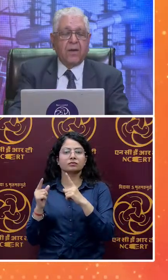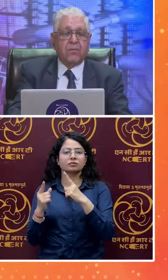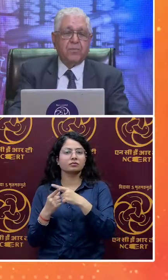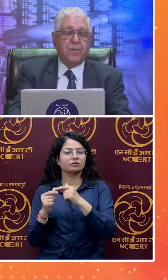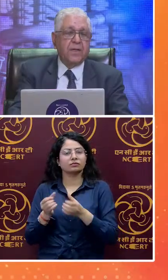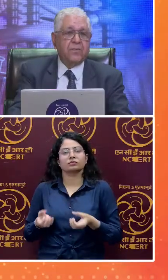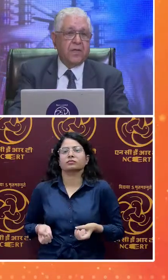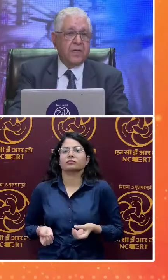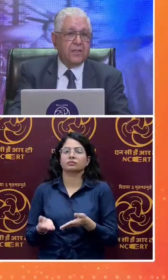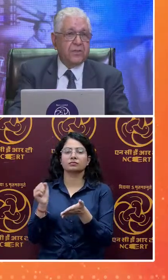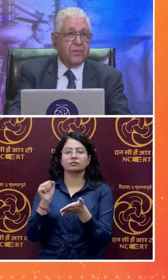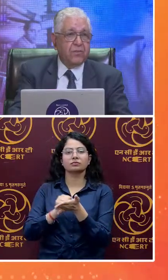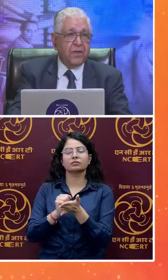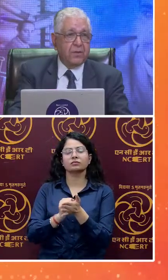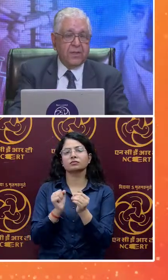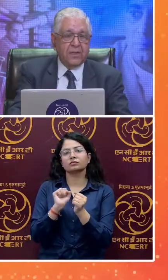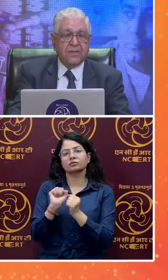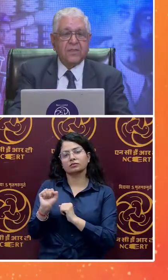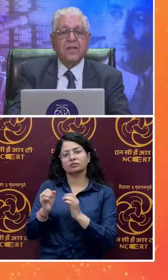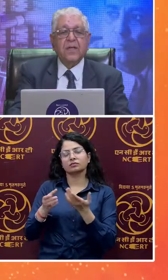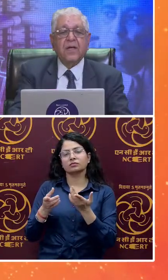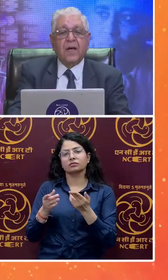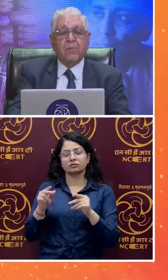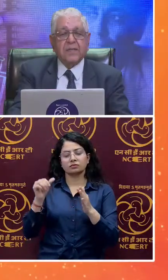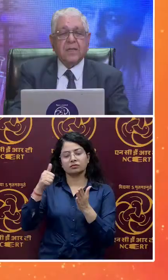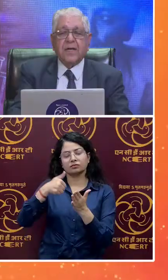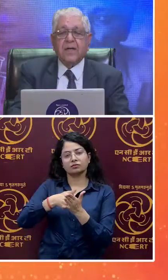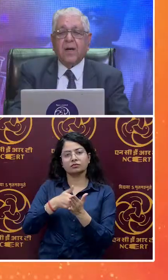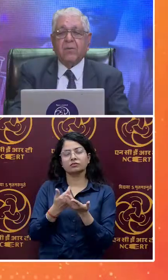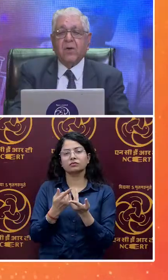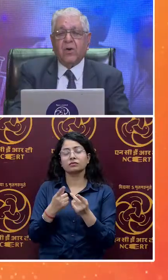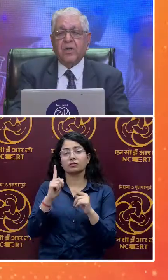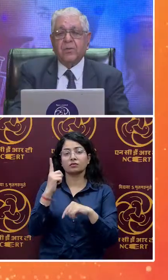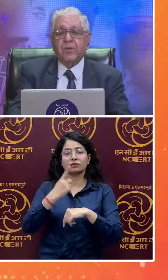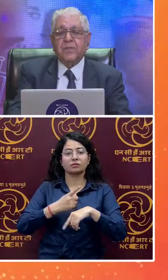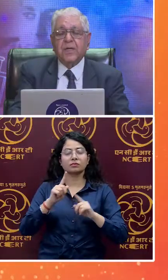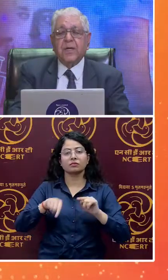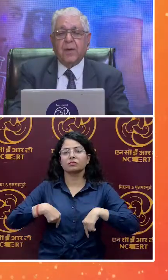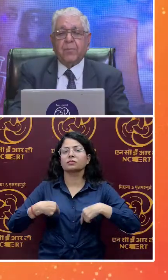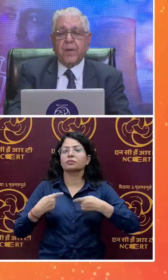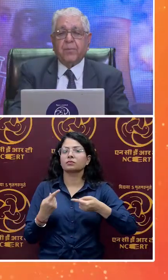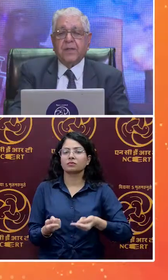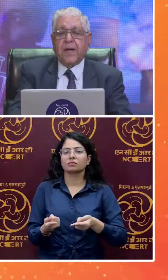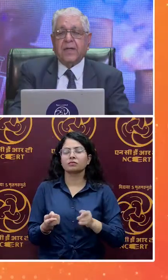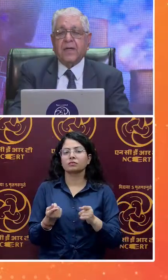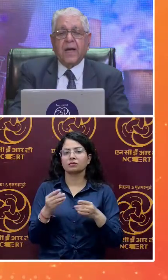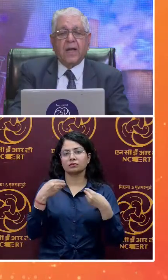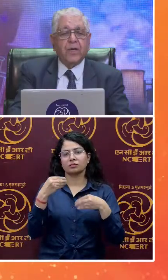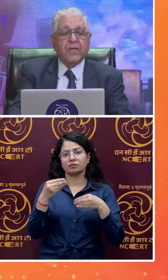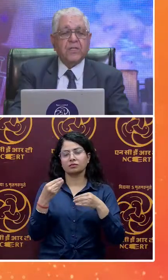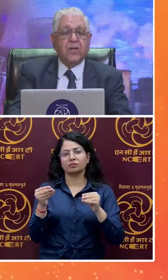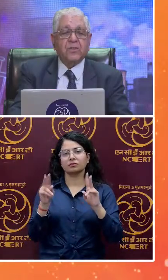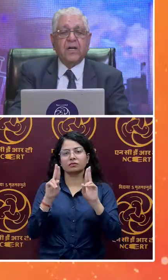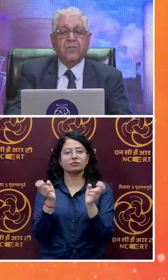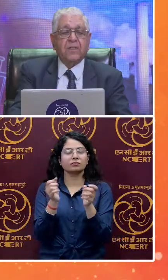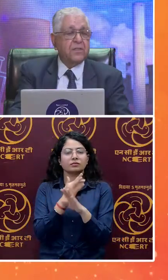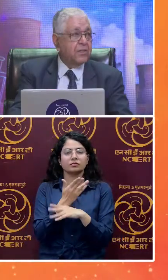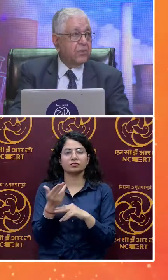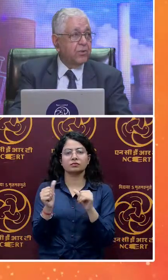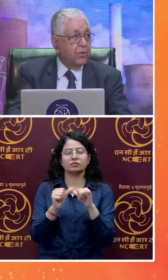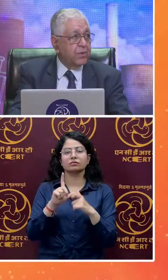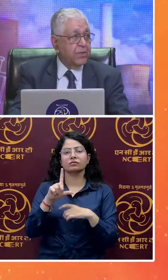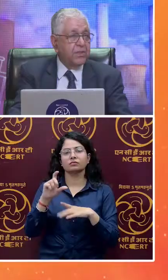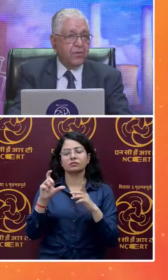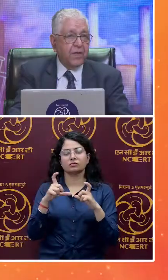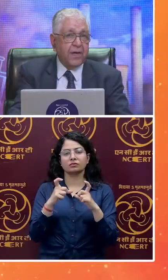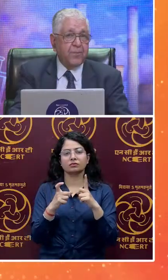the establishment of Tata Institute of Fundamental Research. A month later, Bhabha contributes a paper titled Allocation of Scientific Research